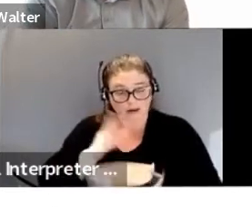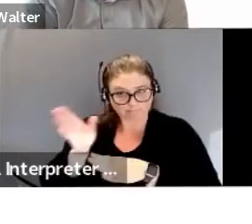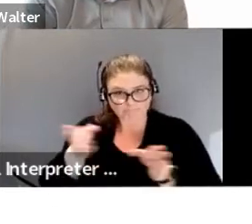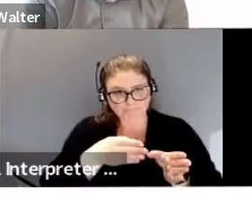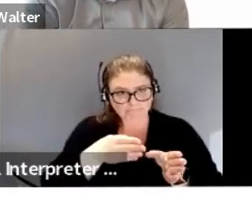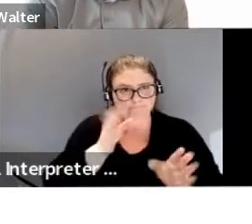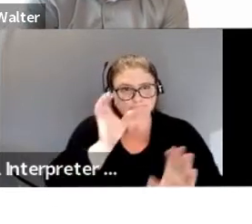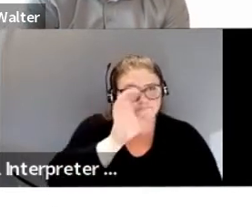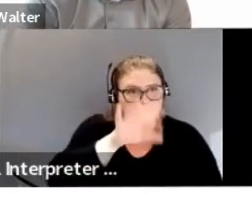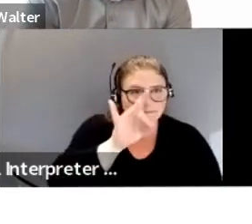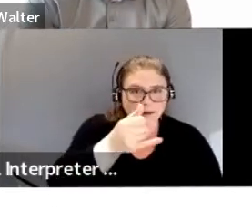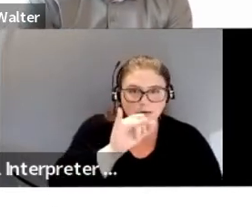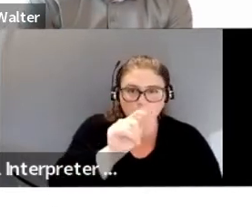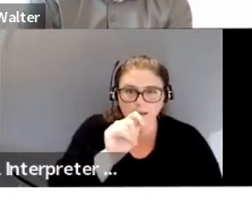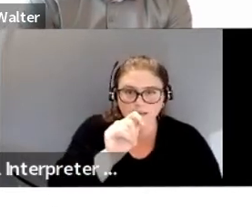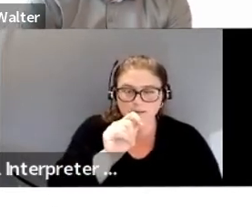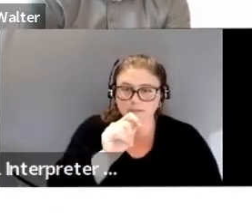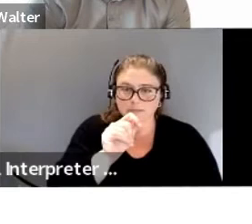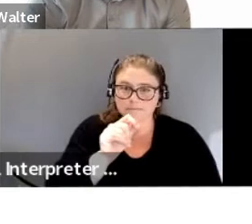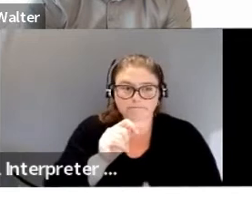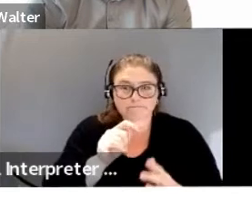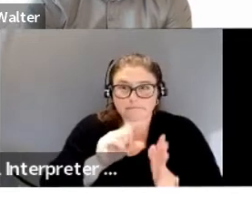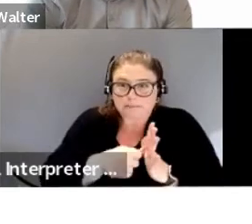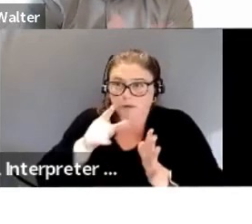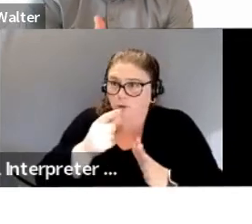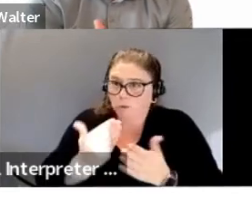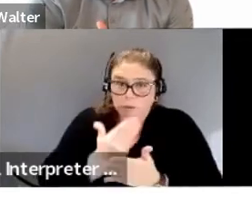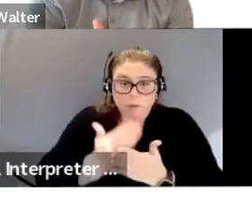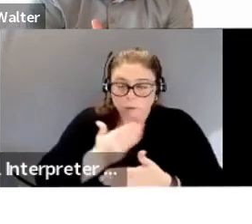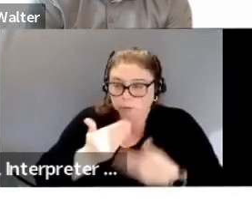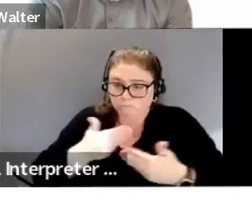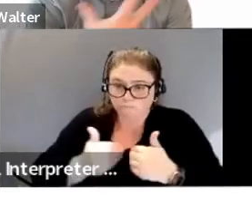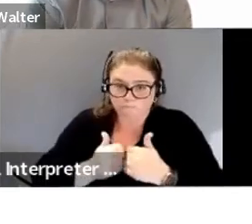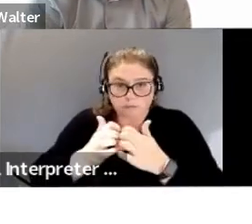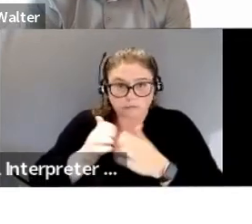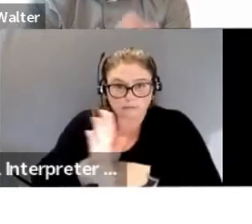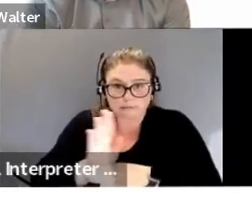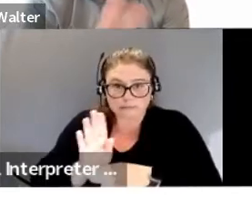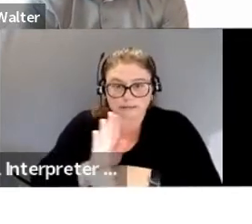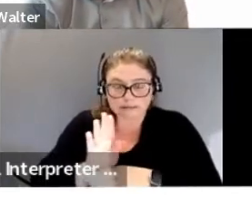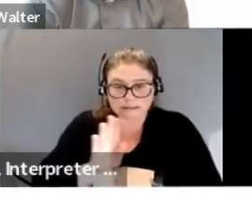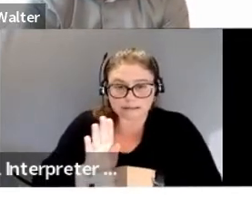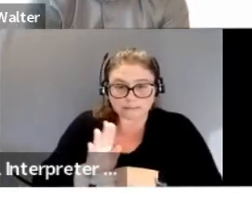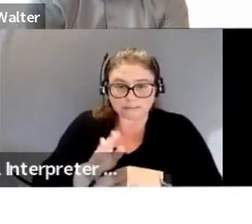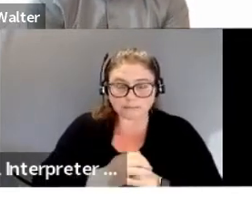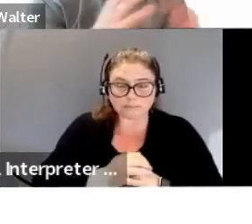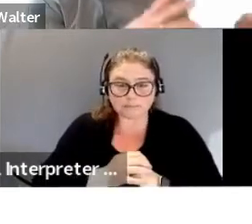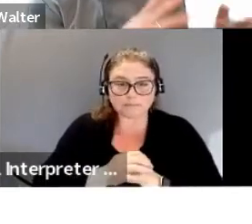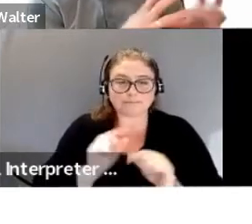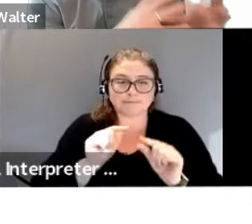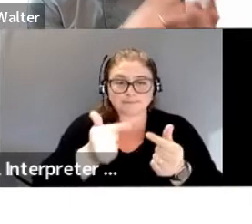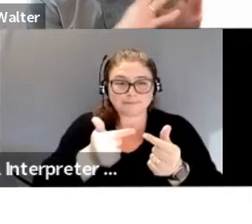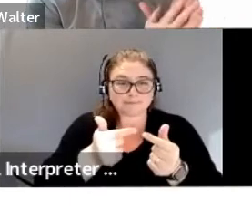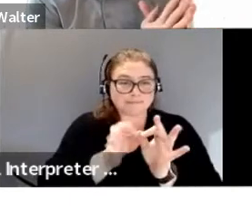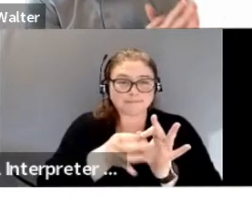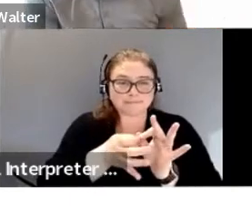to seeking these out, especially if you're brand new to it. Now, the second piece is that requirements are unclear, right? So you spend all